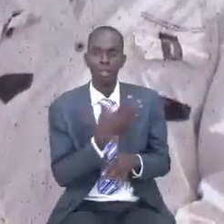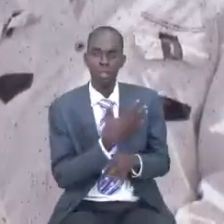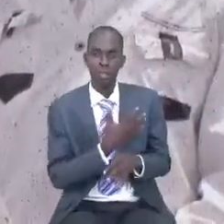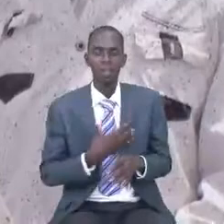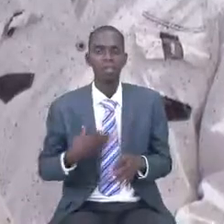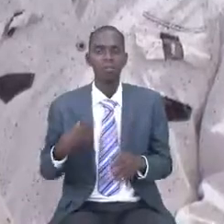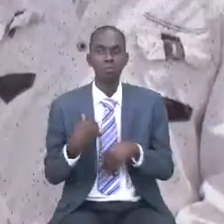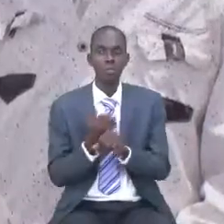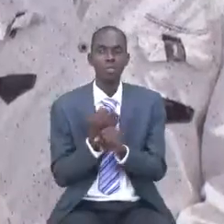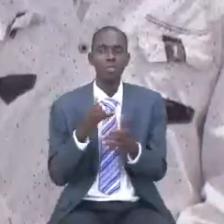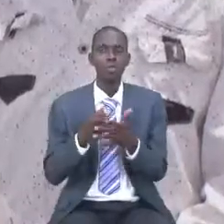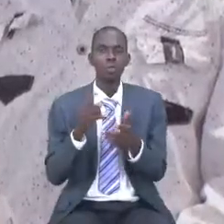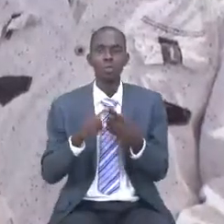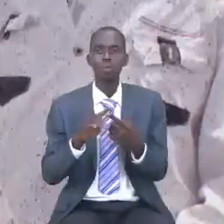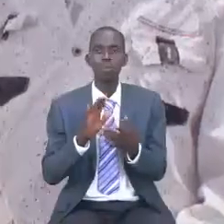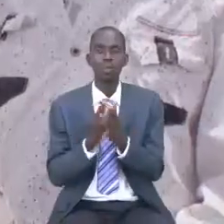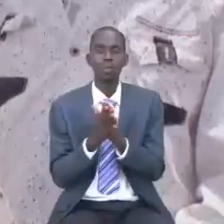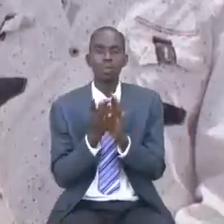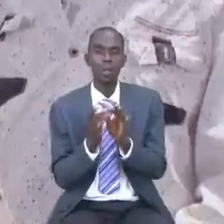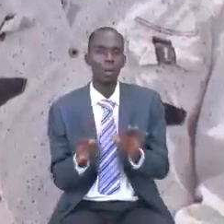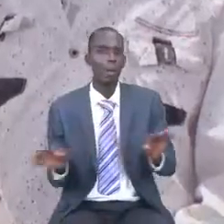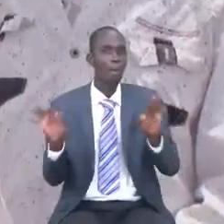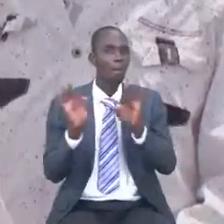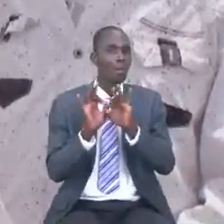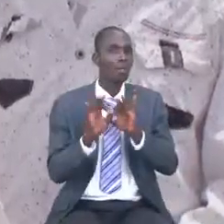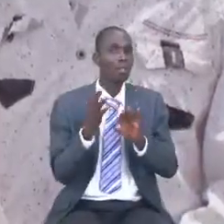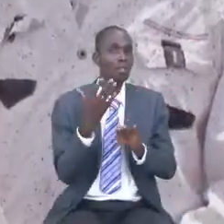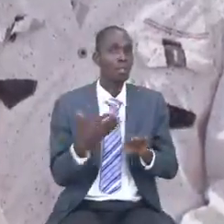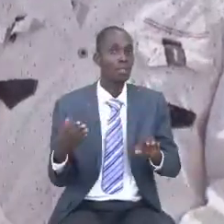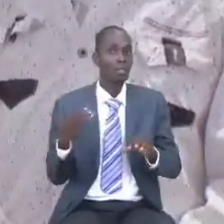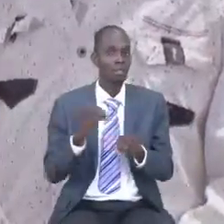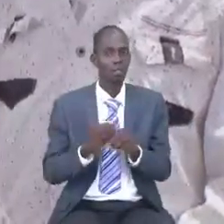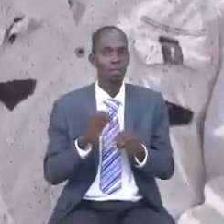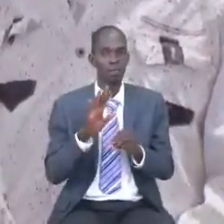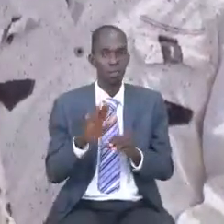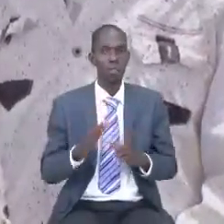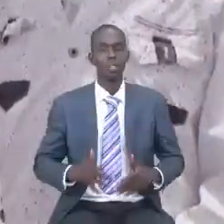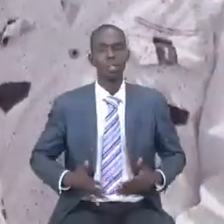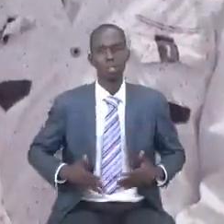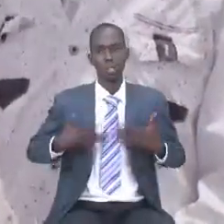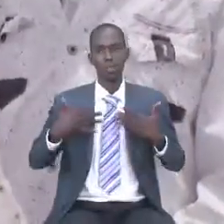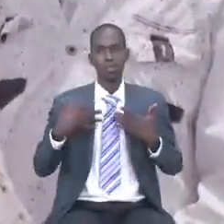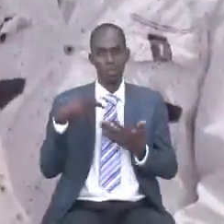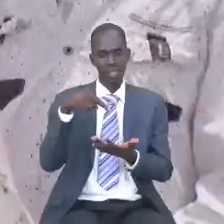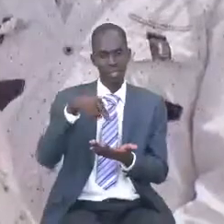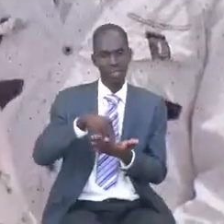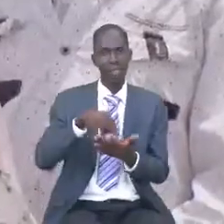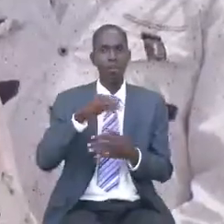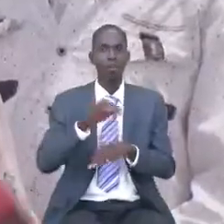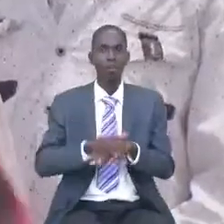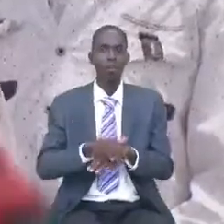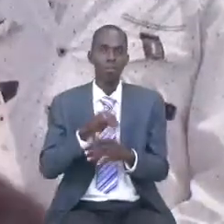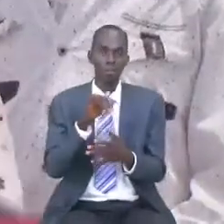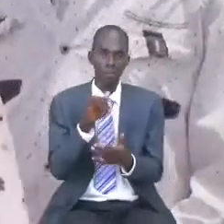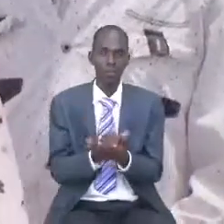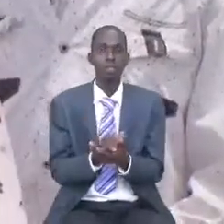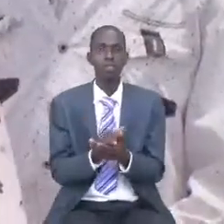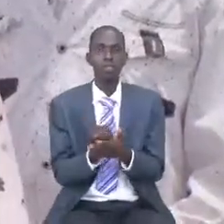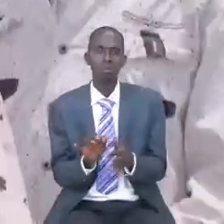your life, think about the main thing. Stand on that main